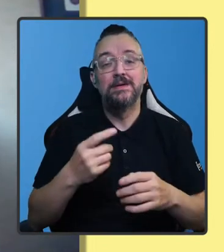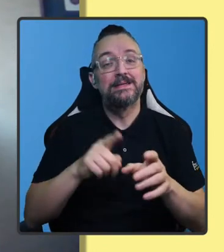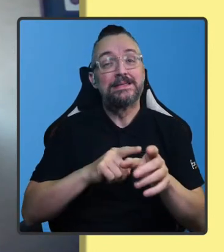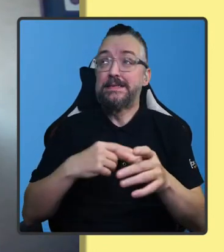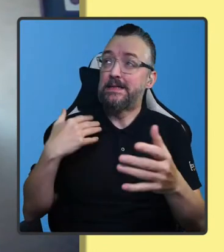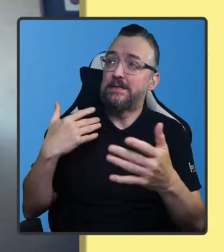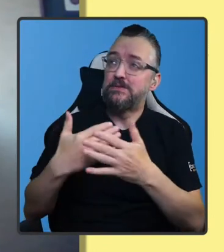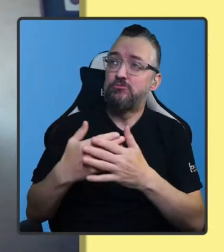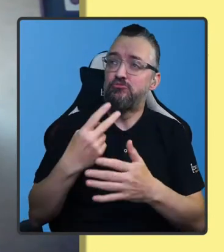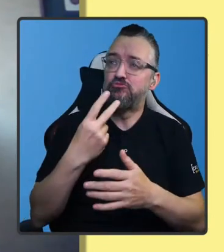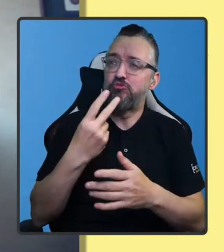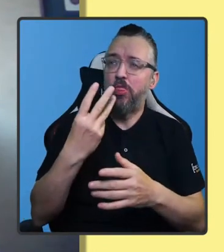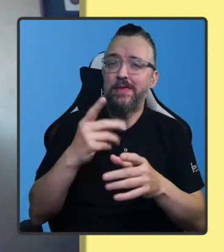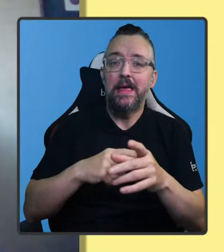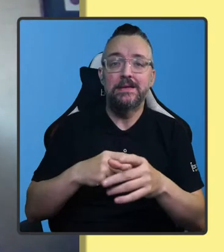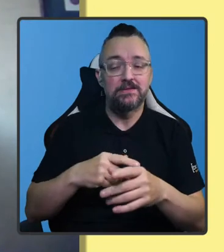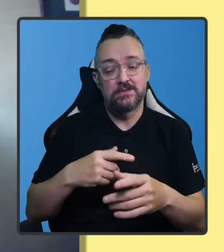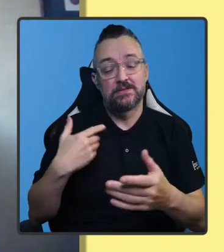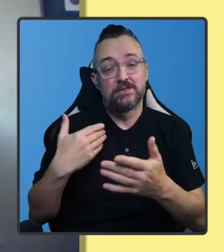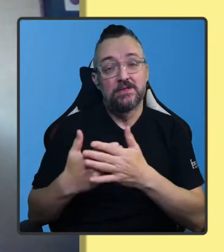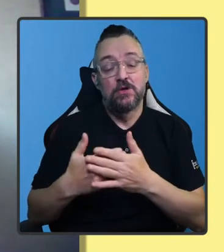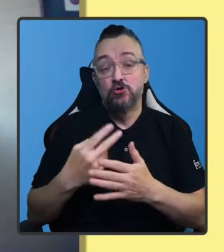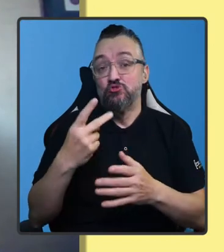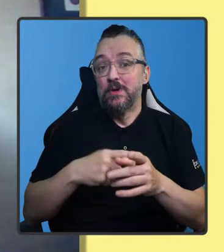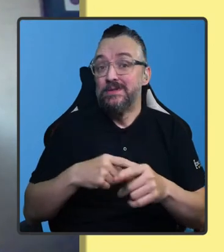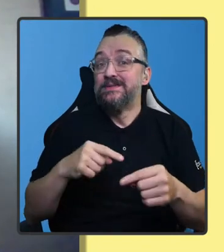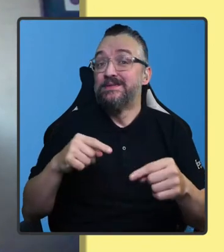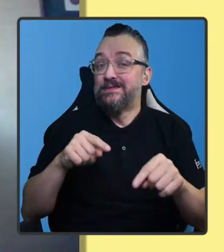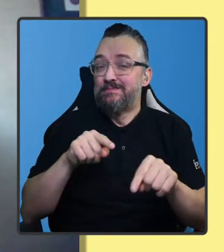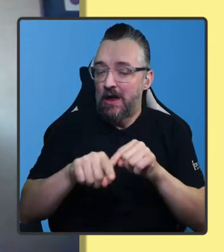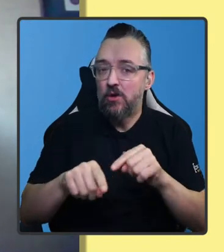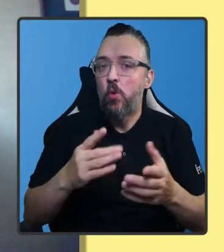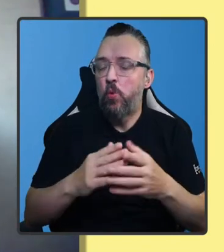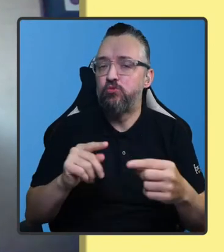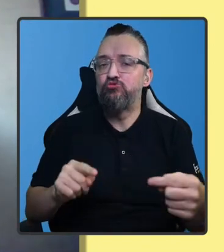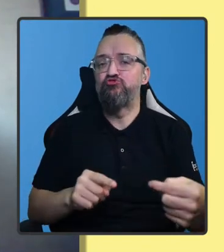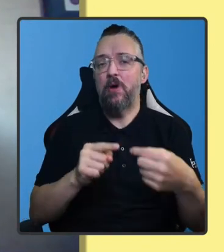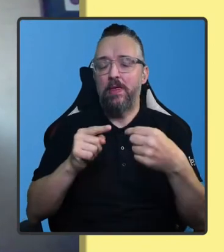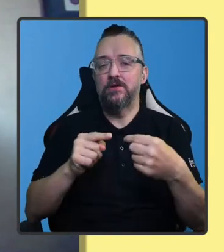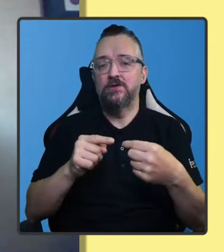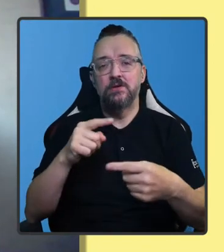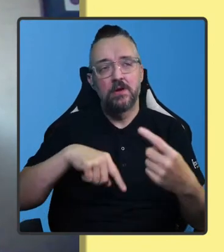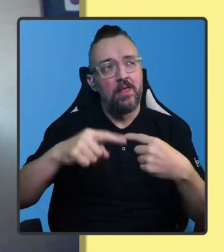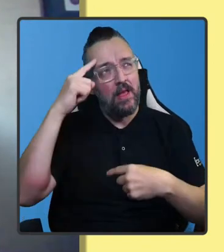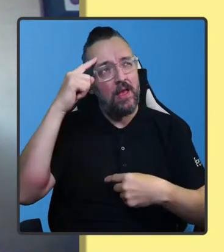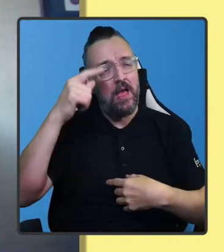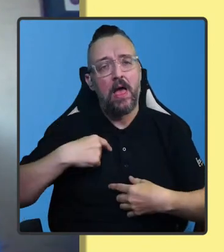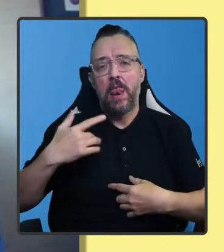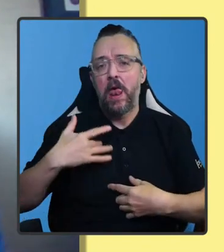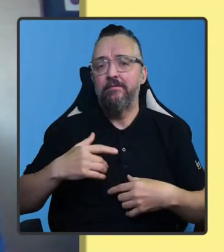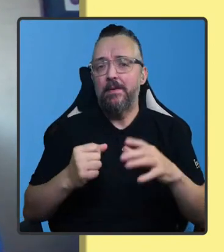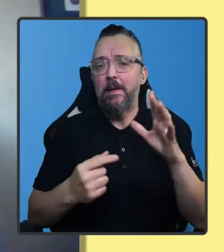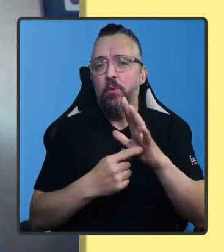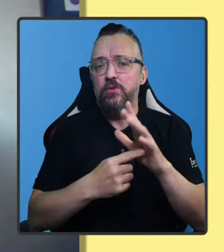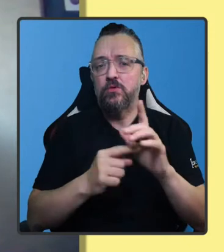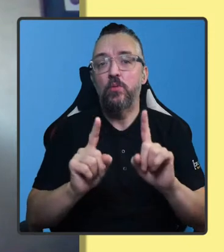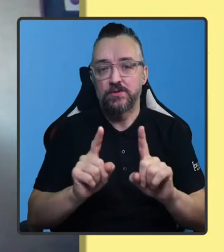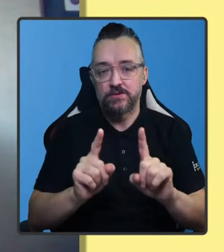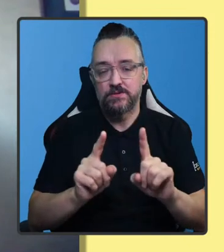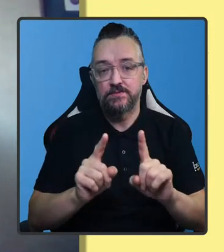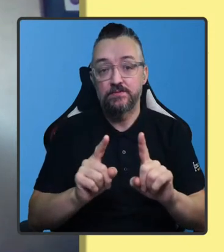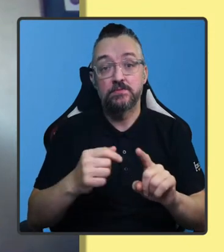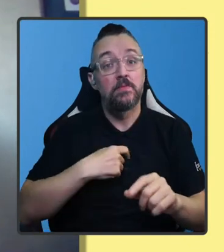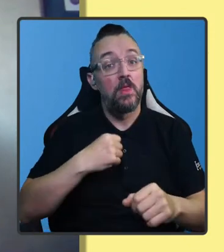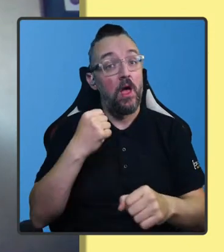challenging for all of us, and they've made us all think about what really matters in our lives. As a responsible government,